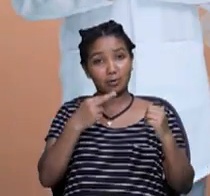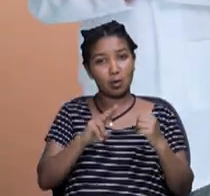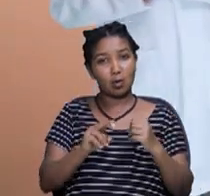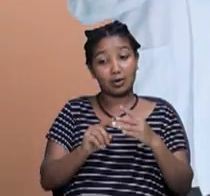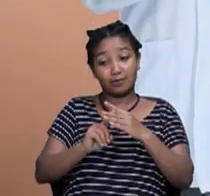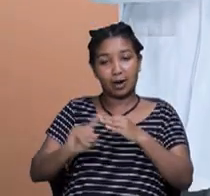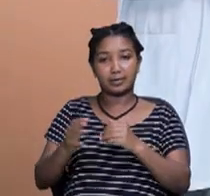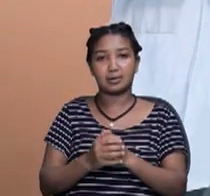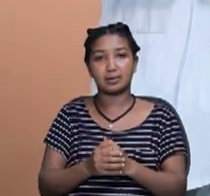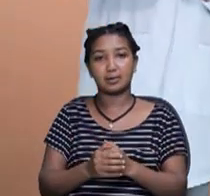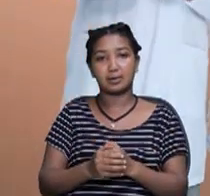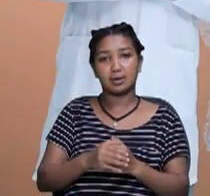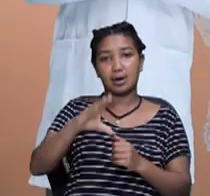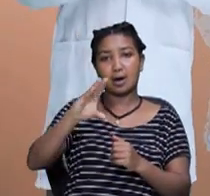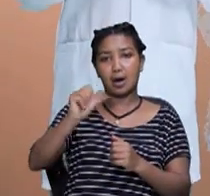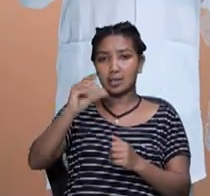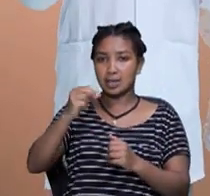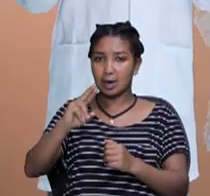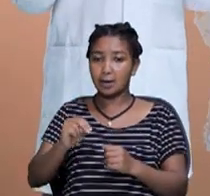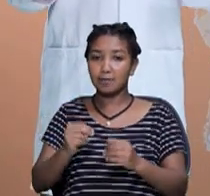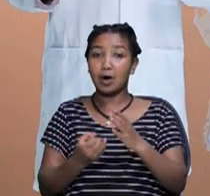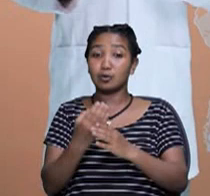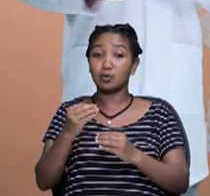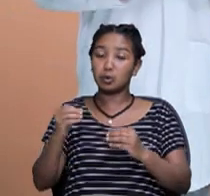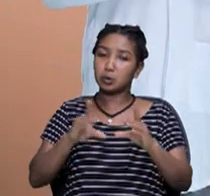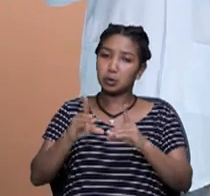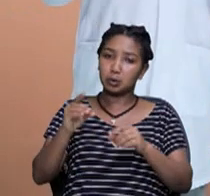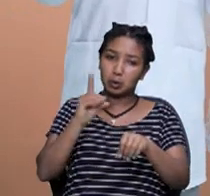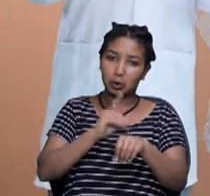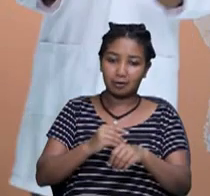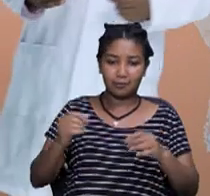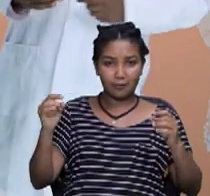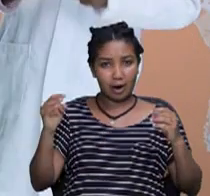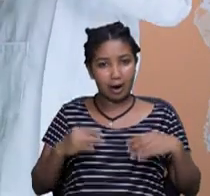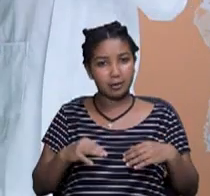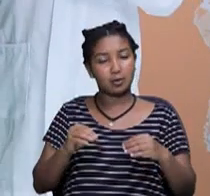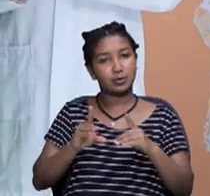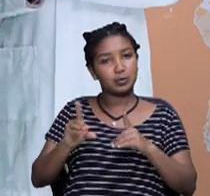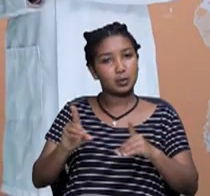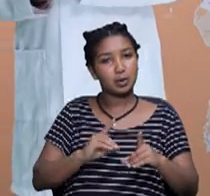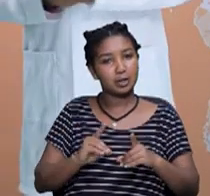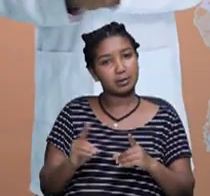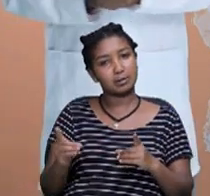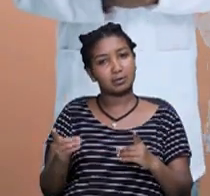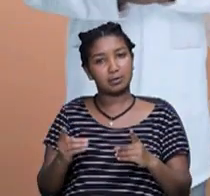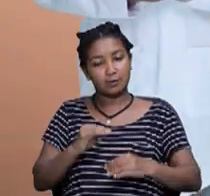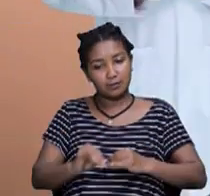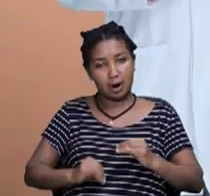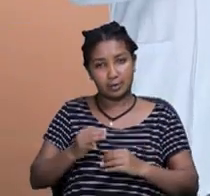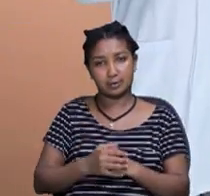response. Adrenaline secrete during fright, during stress, during emergency